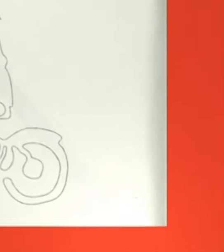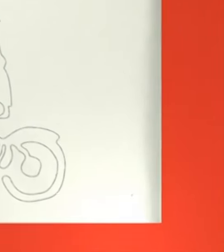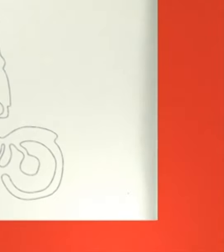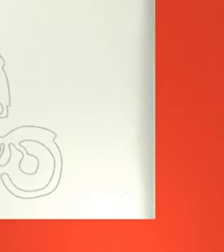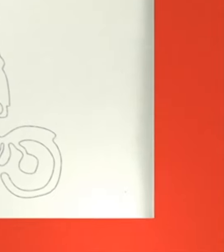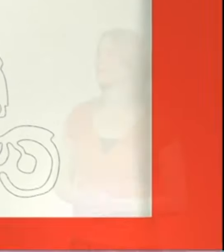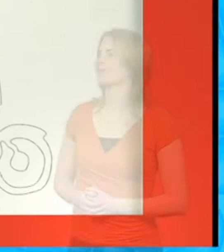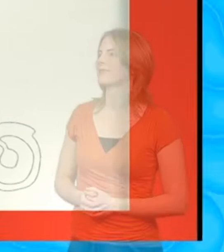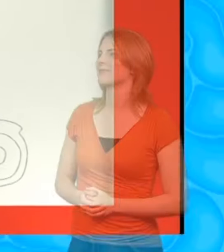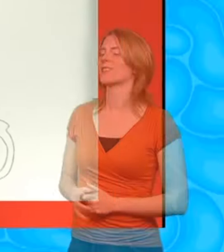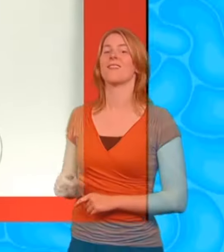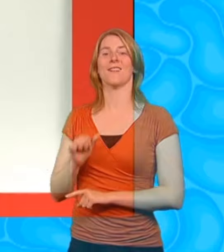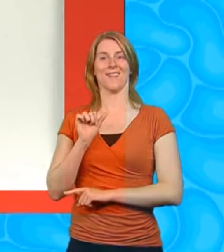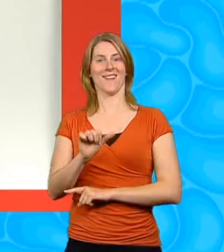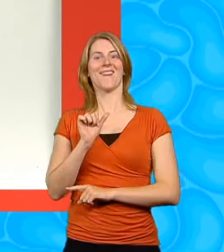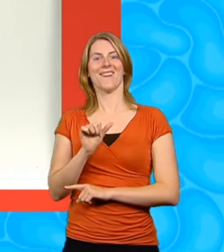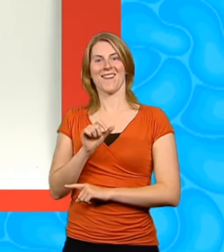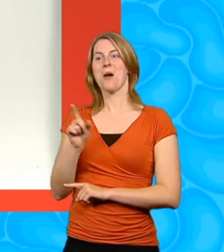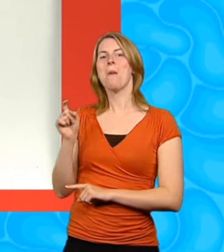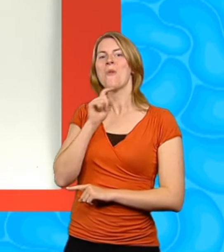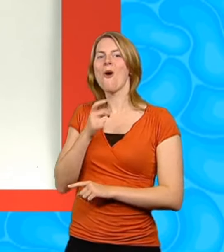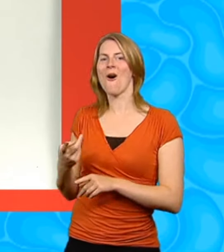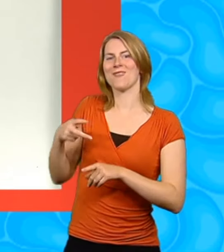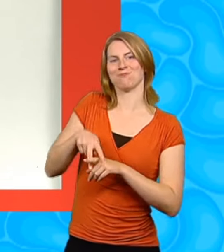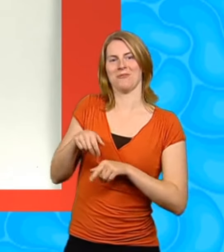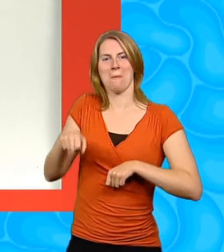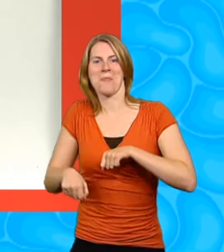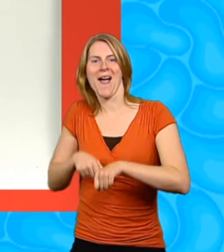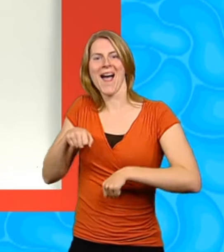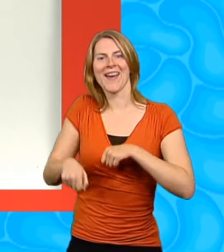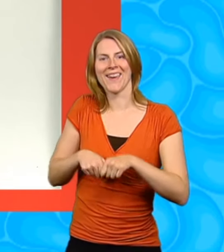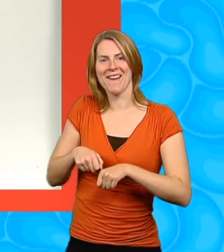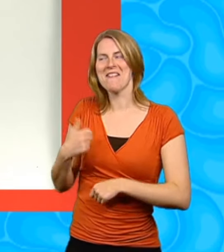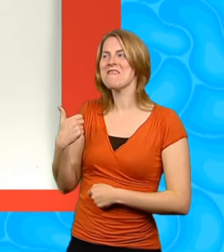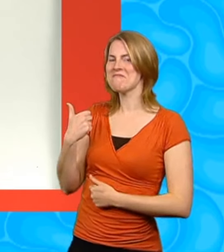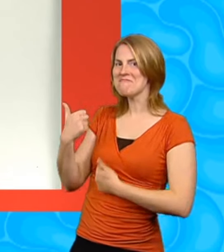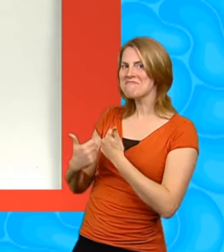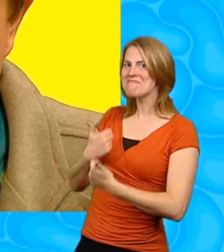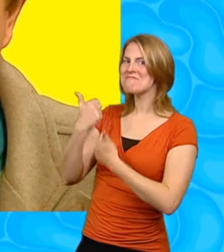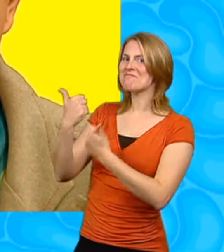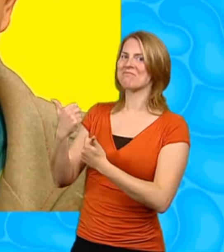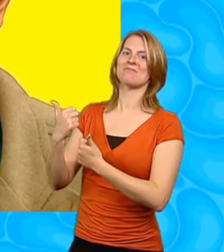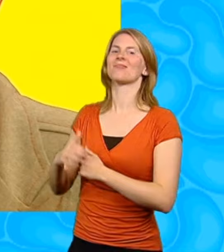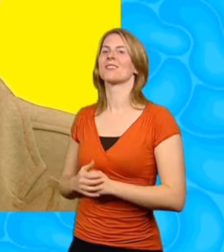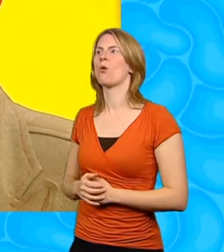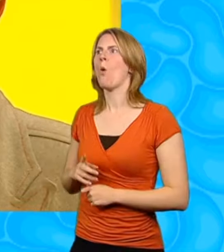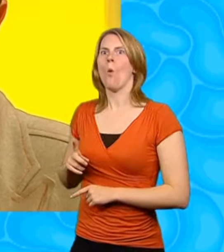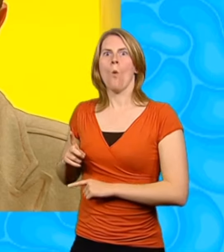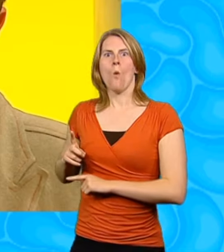It's a boy on a bike. Well done, Magic Pencil. That's made me hungry.